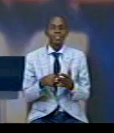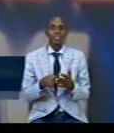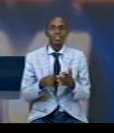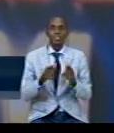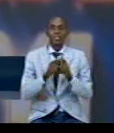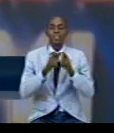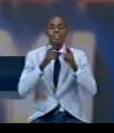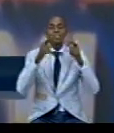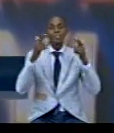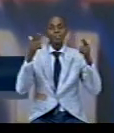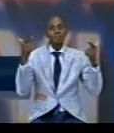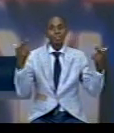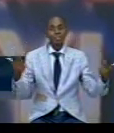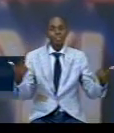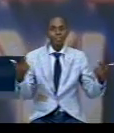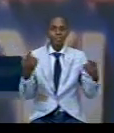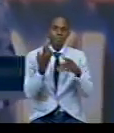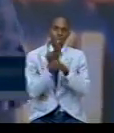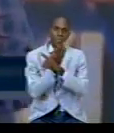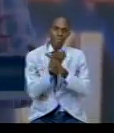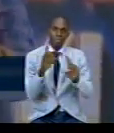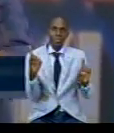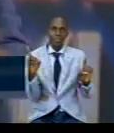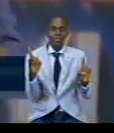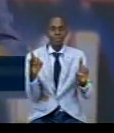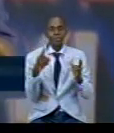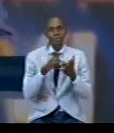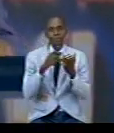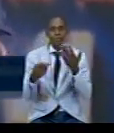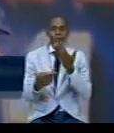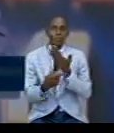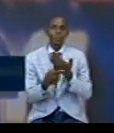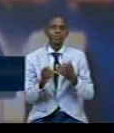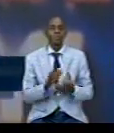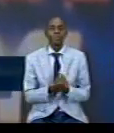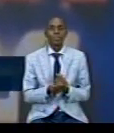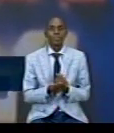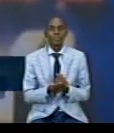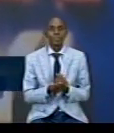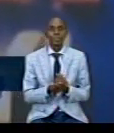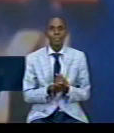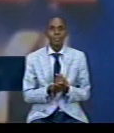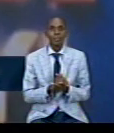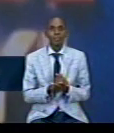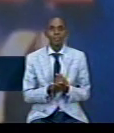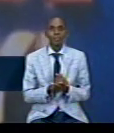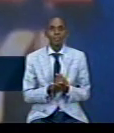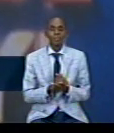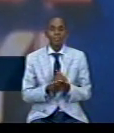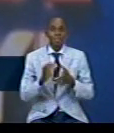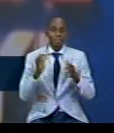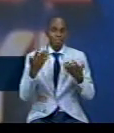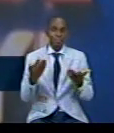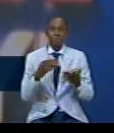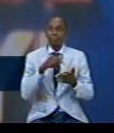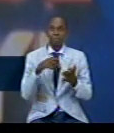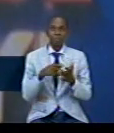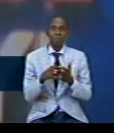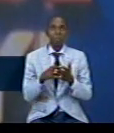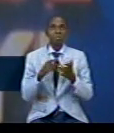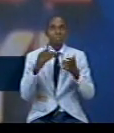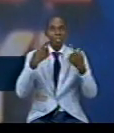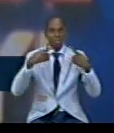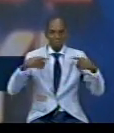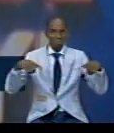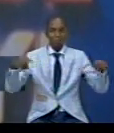supernatural deliverance crusade, campaign, outreach, whatever we call